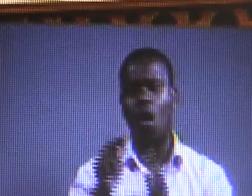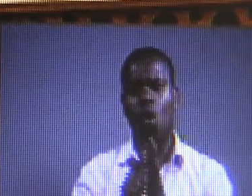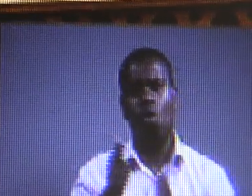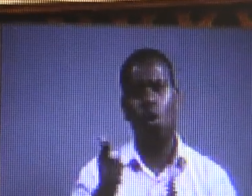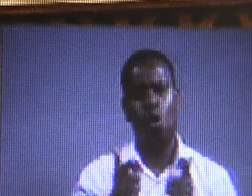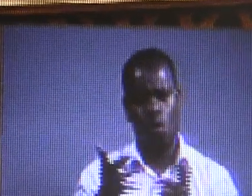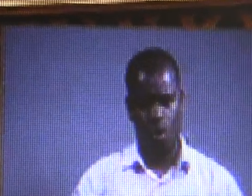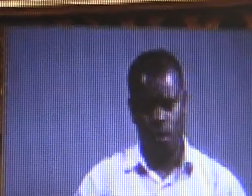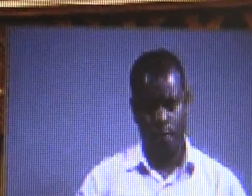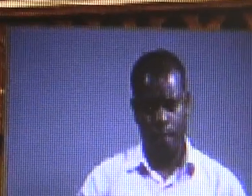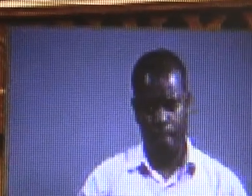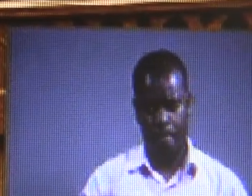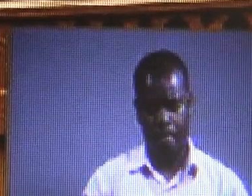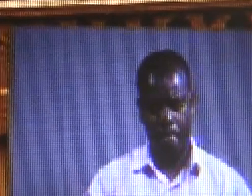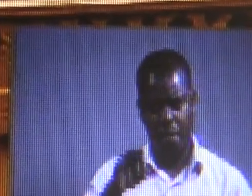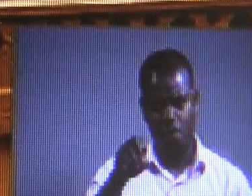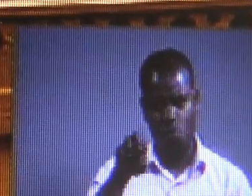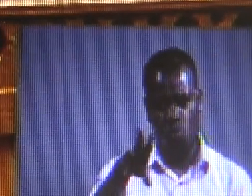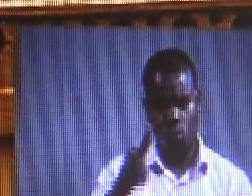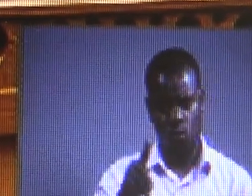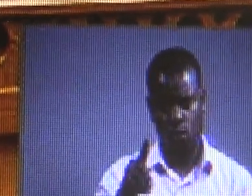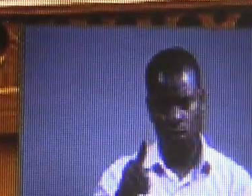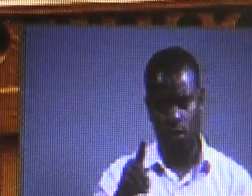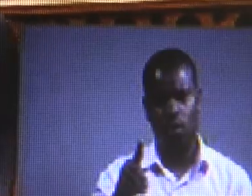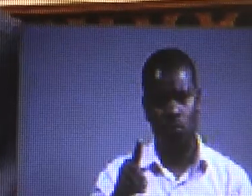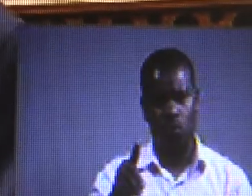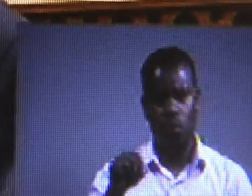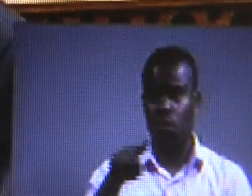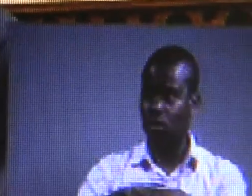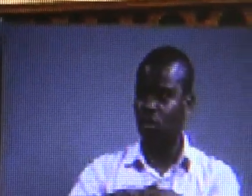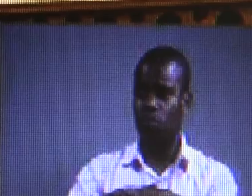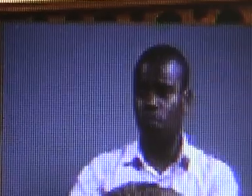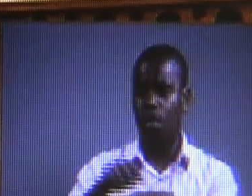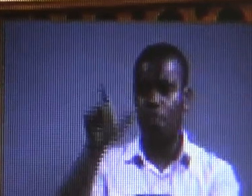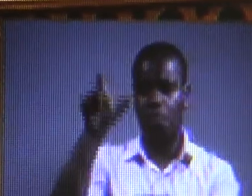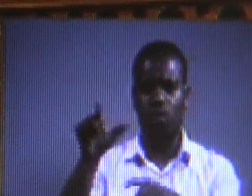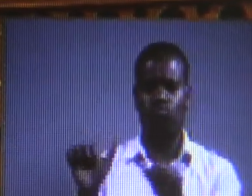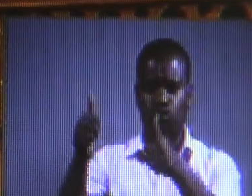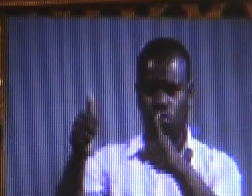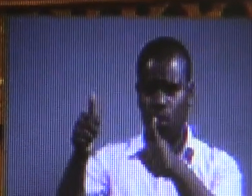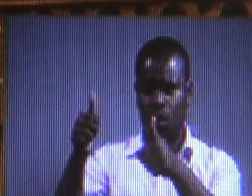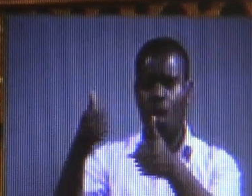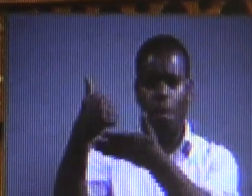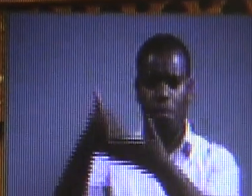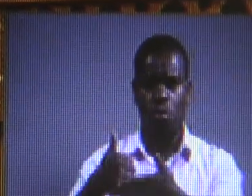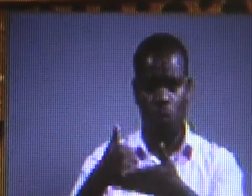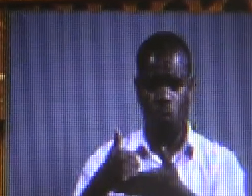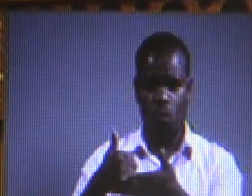Sheridan Ford, a formidable opponent. He has instruction to take us to